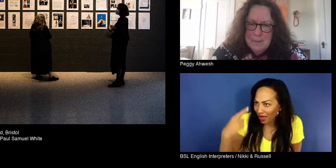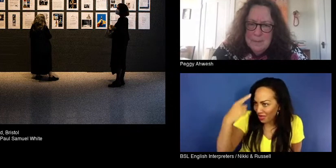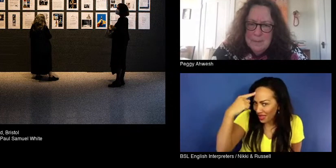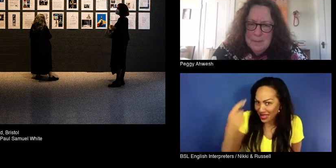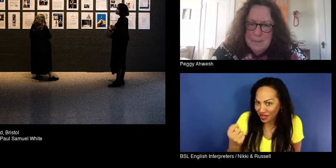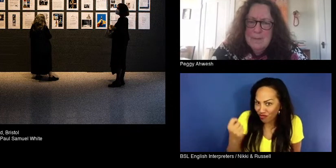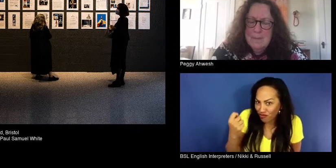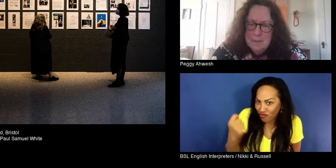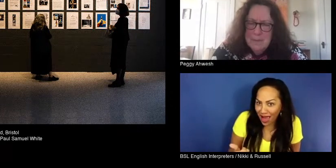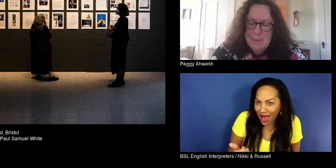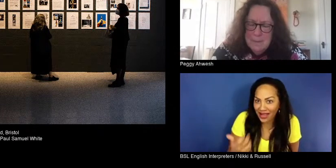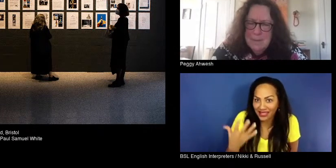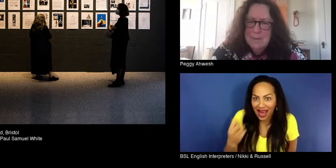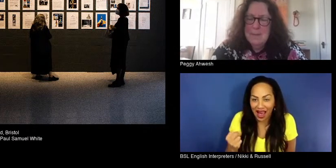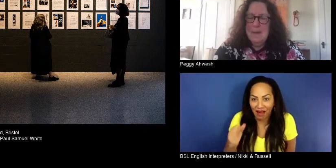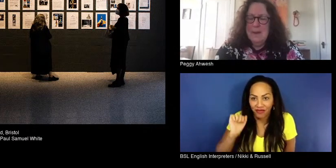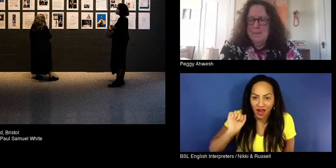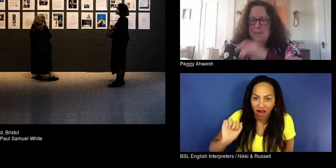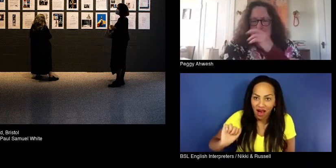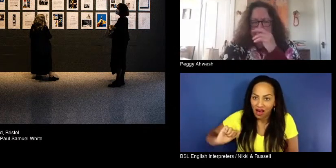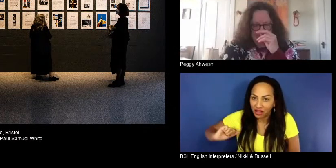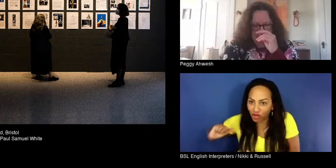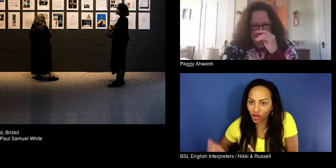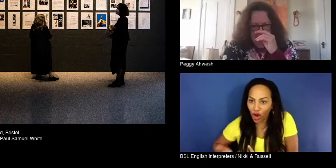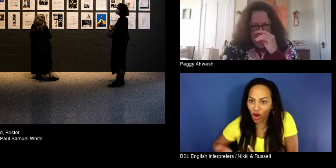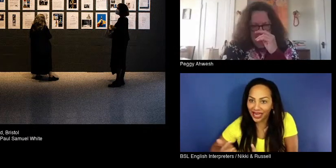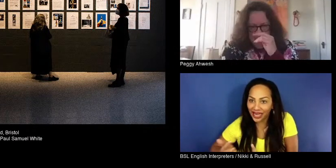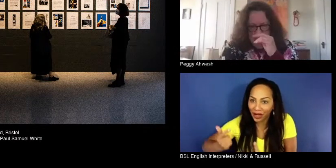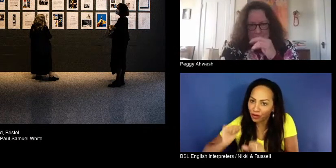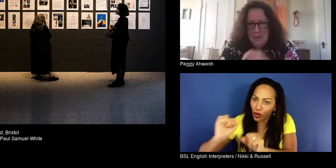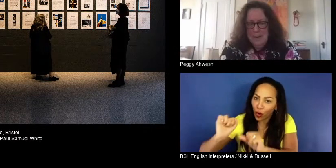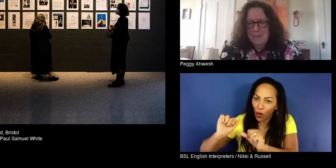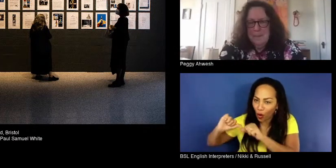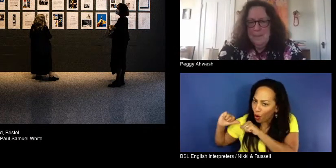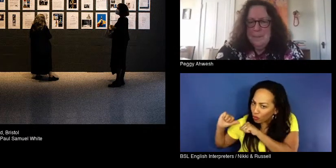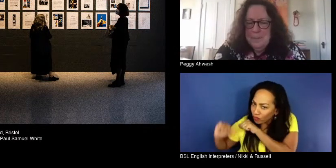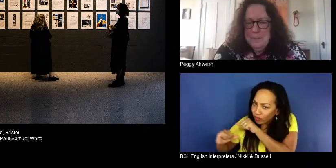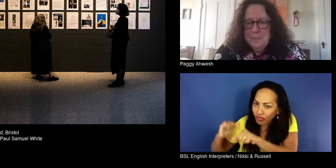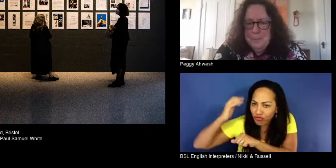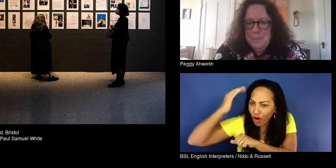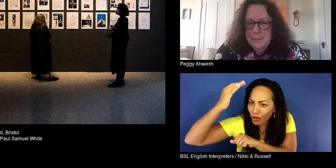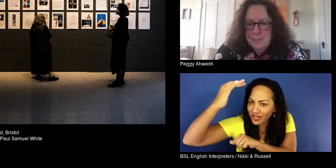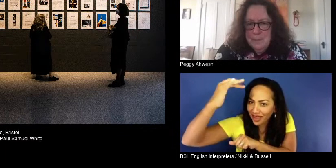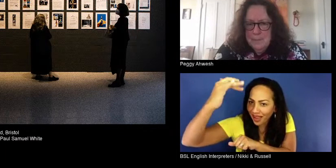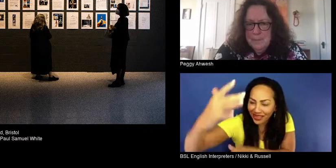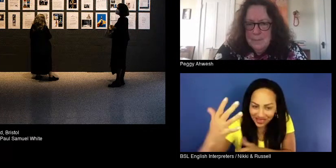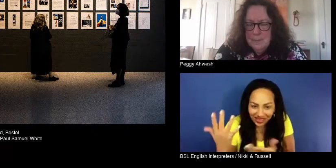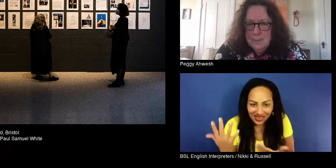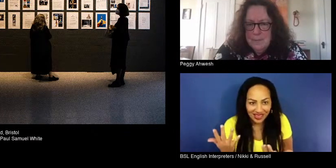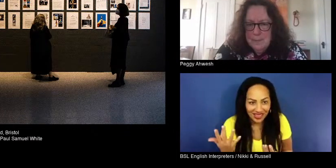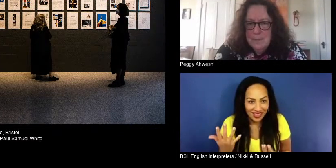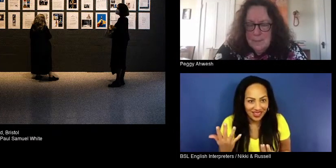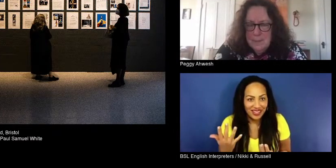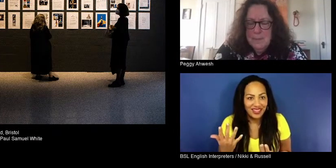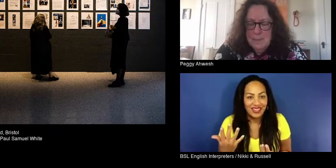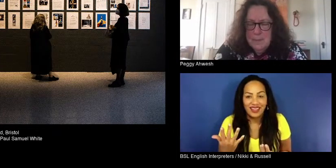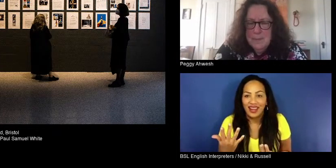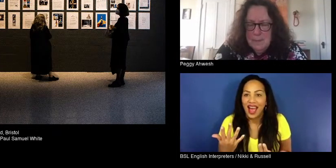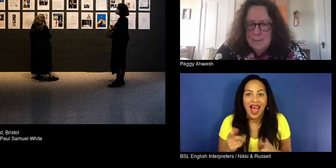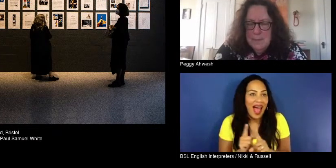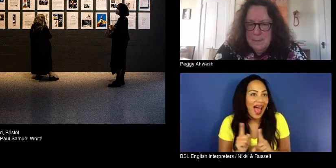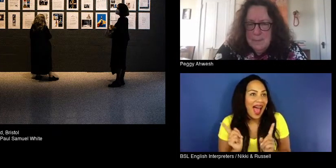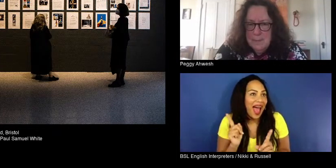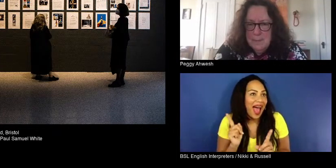filmmaker's process like that, and especially one that is not like trying to tie up every loose end into